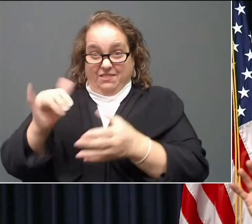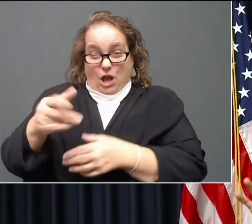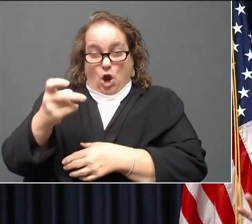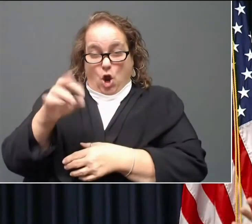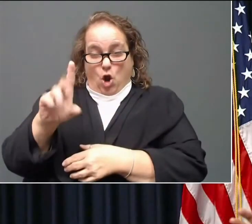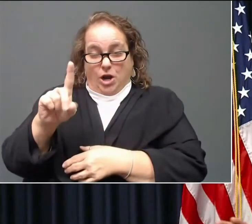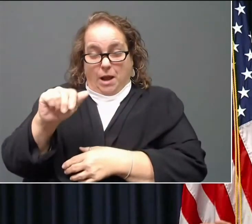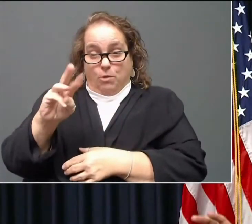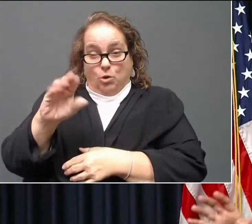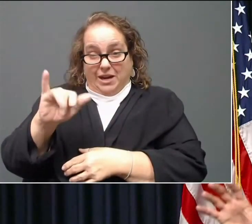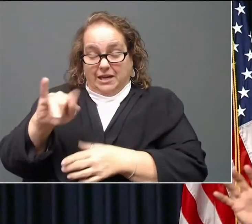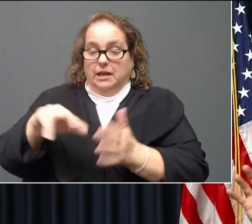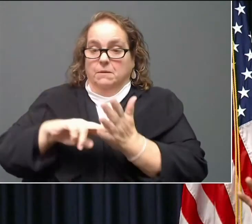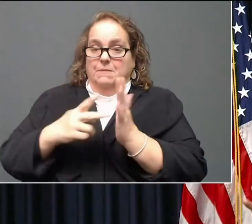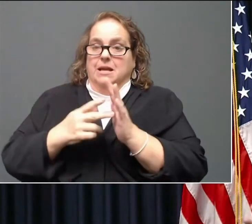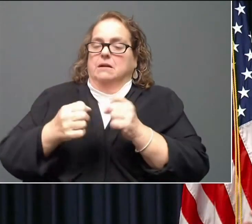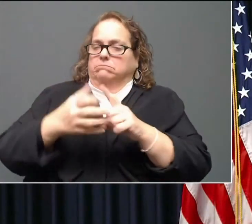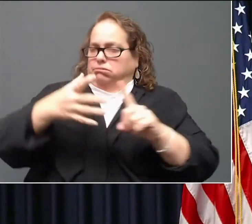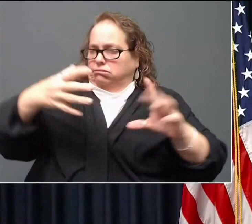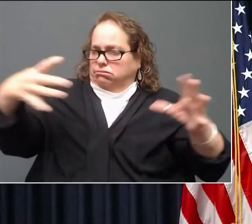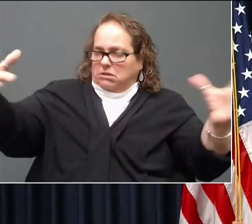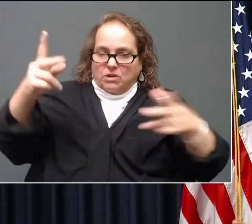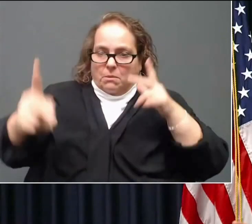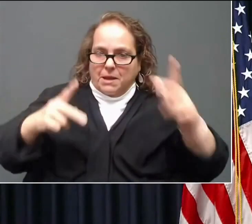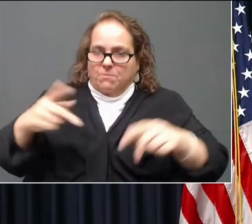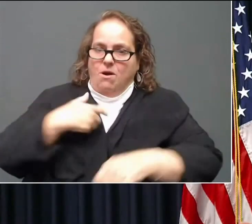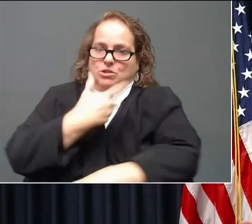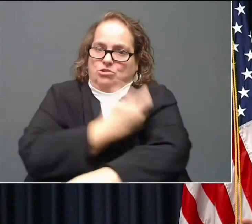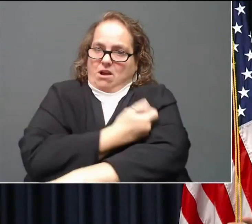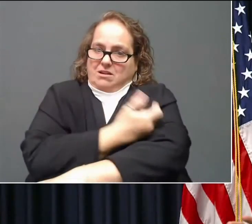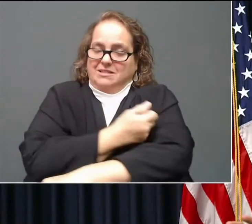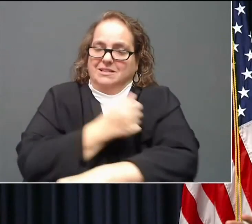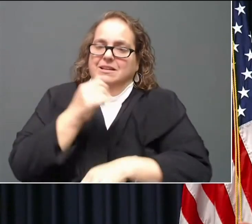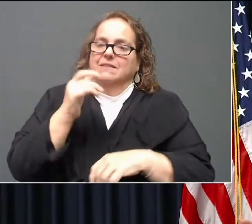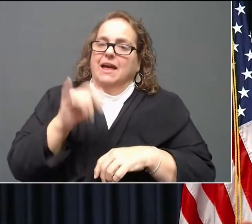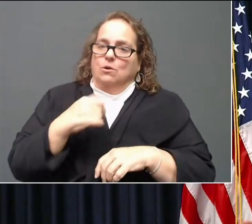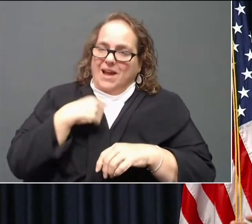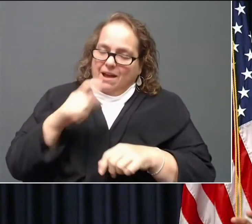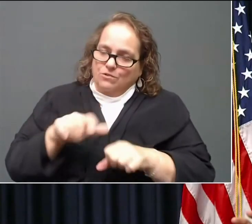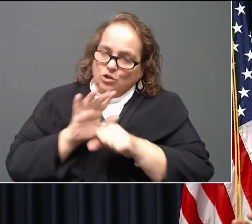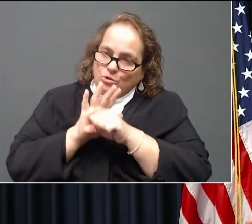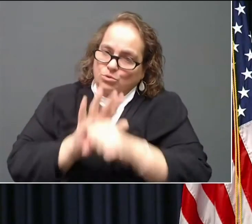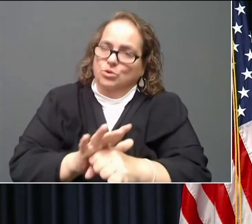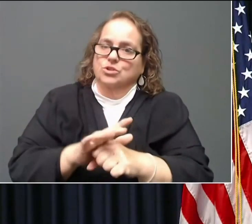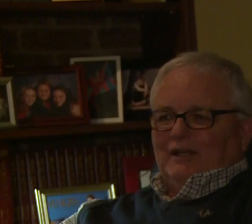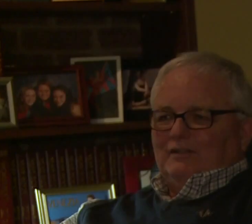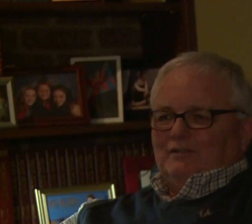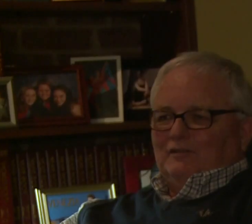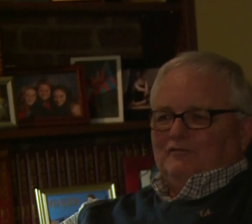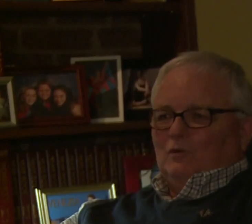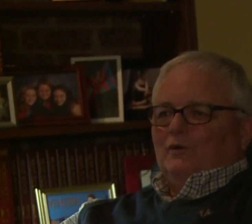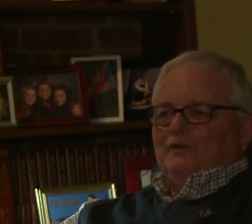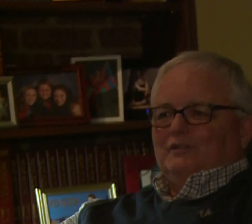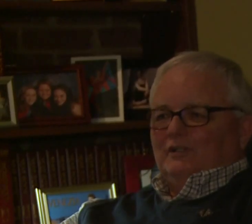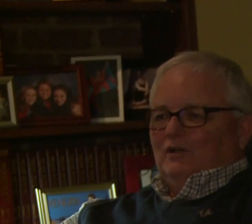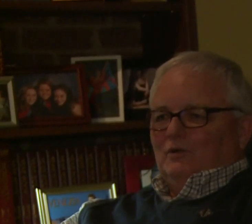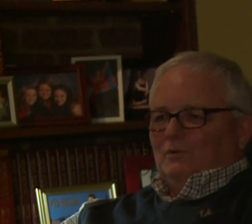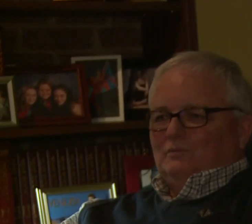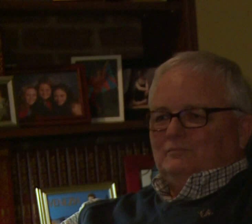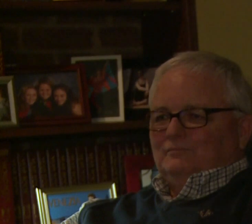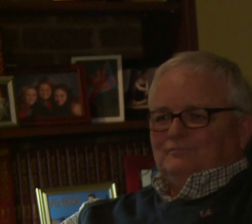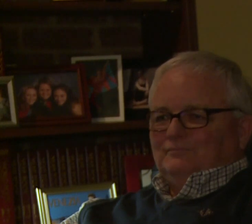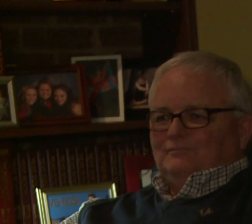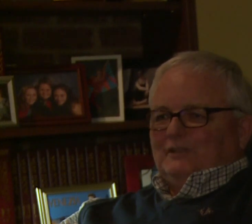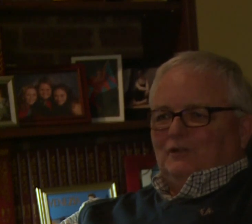other 90% plus within a week that drives a lot of that. A driving force that